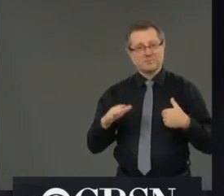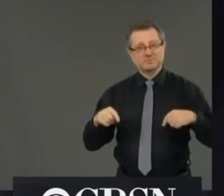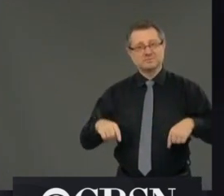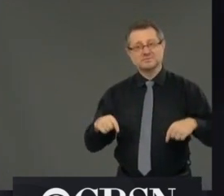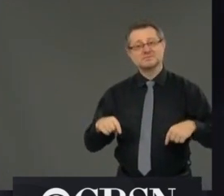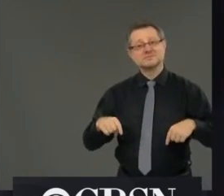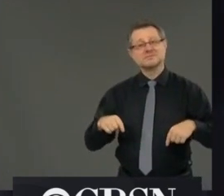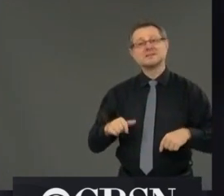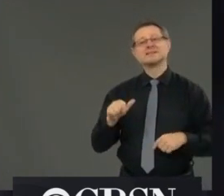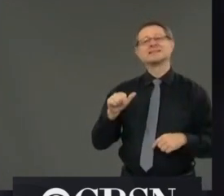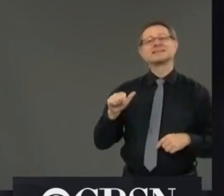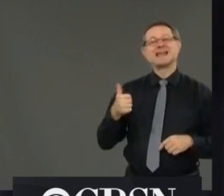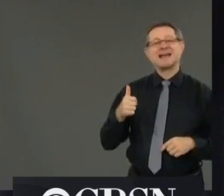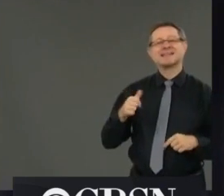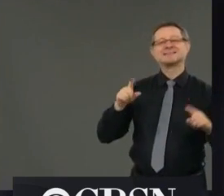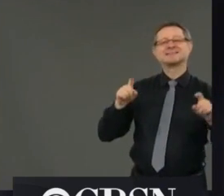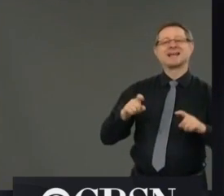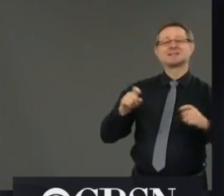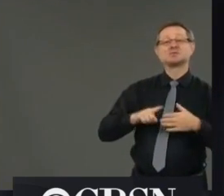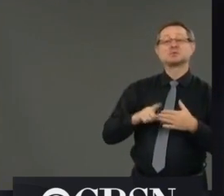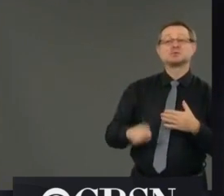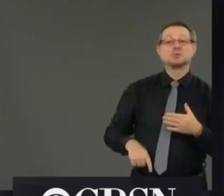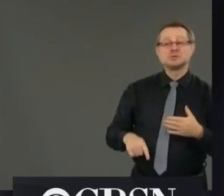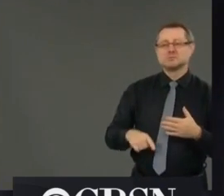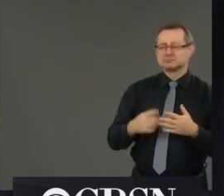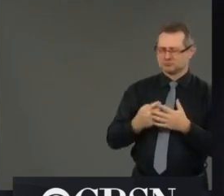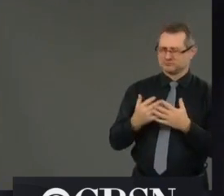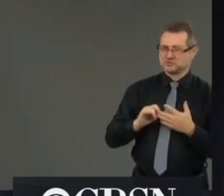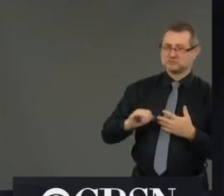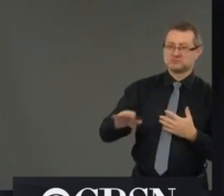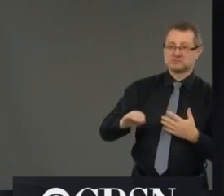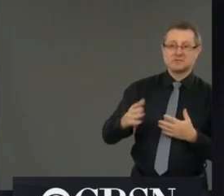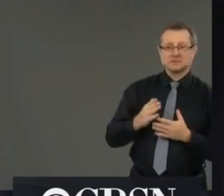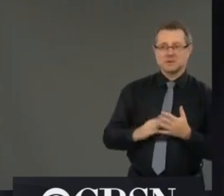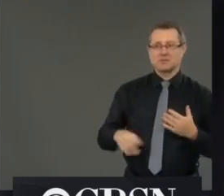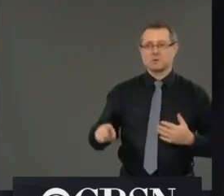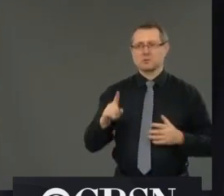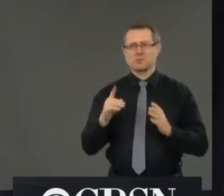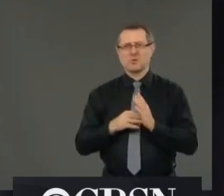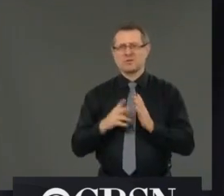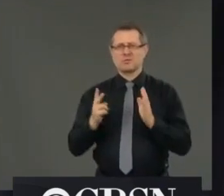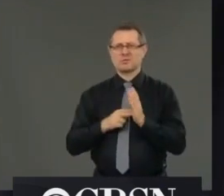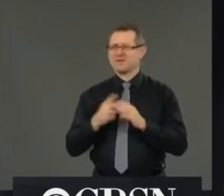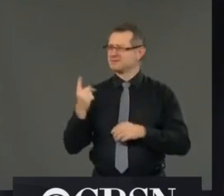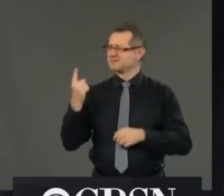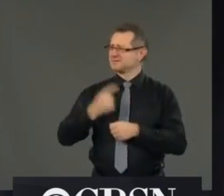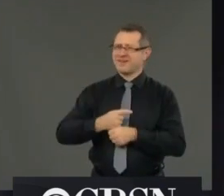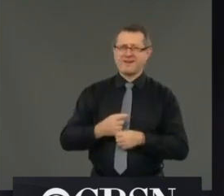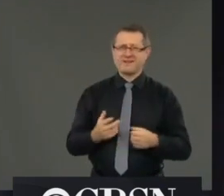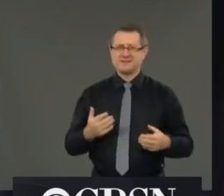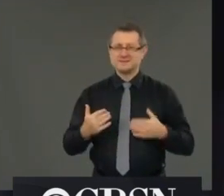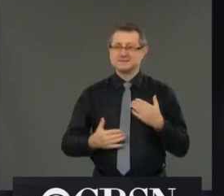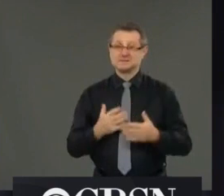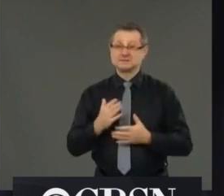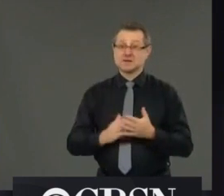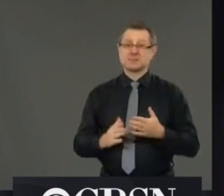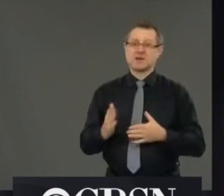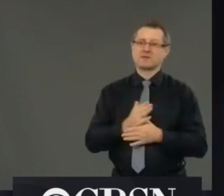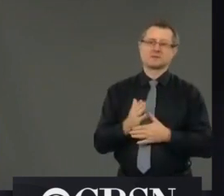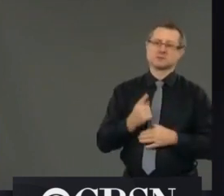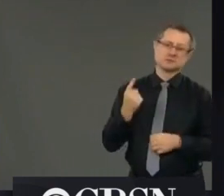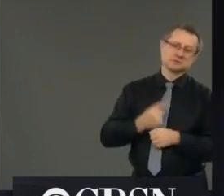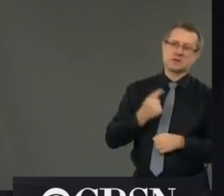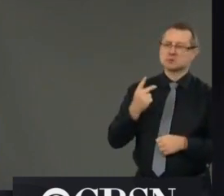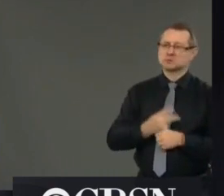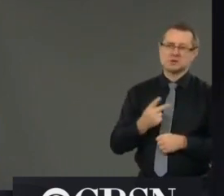day on sometimes less than 1 day turnarounds. And if you had that on a nationwide scale, it would take off the pressure